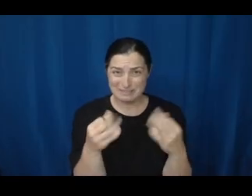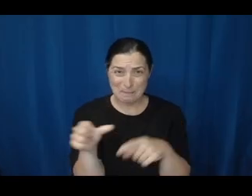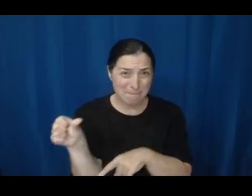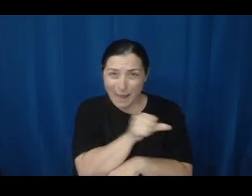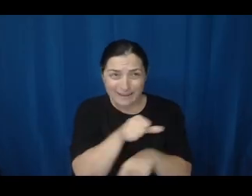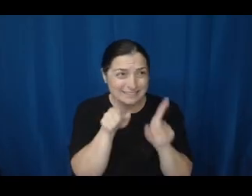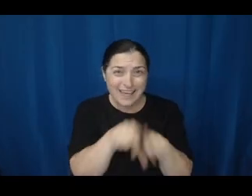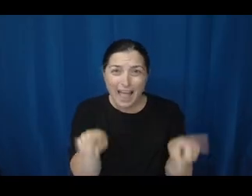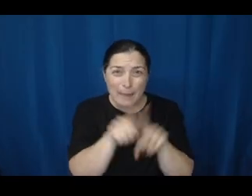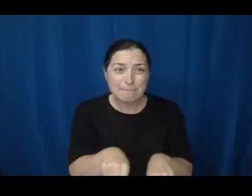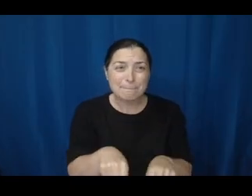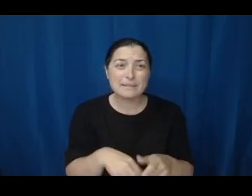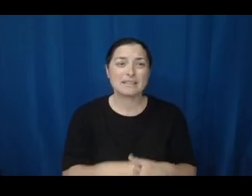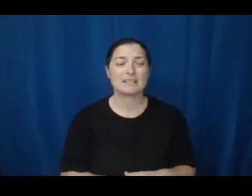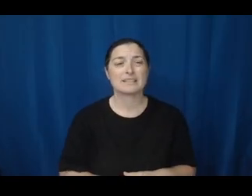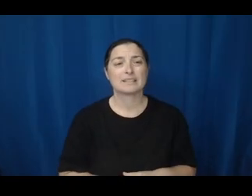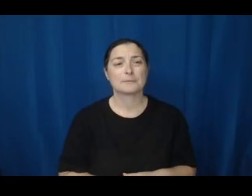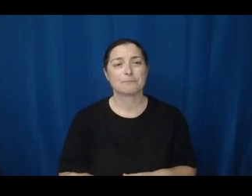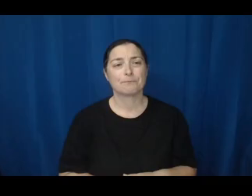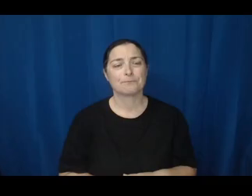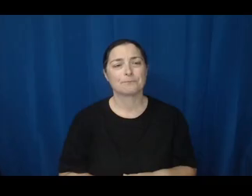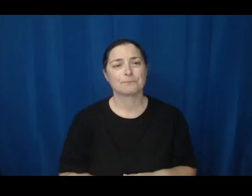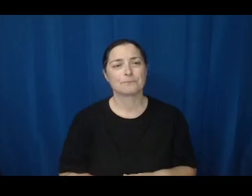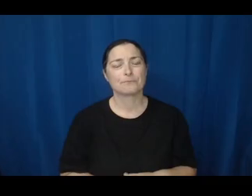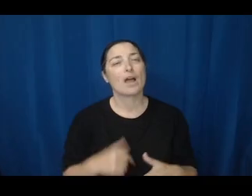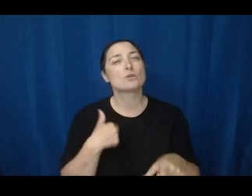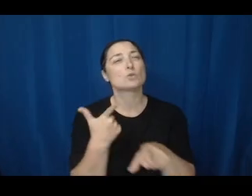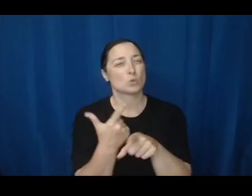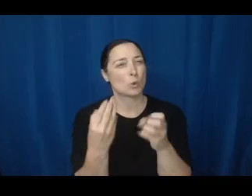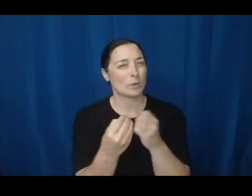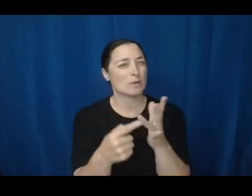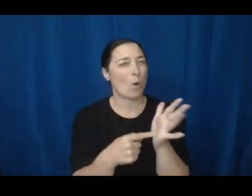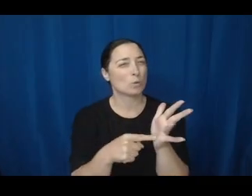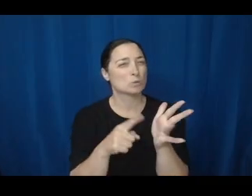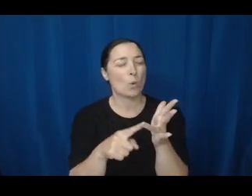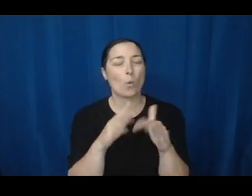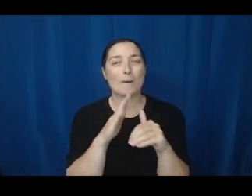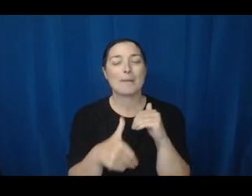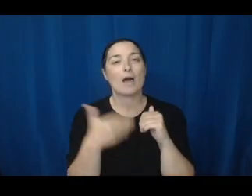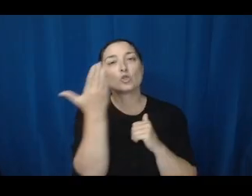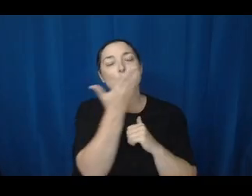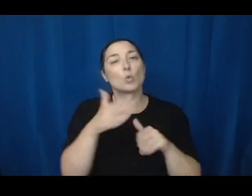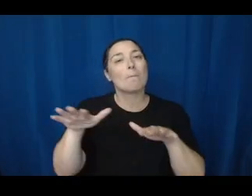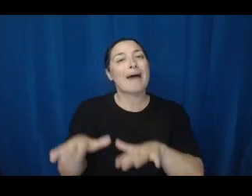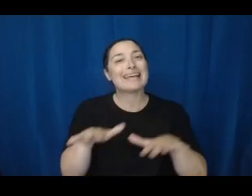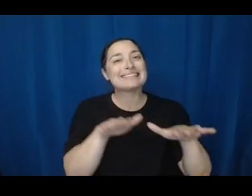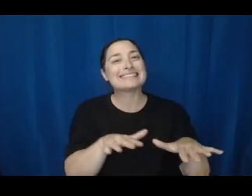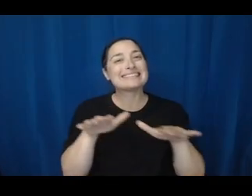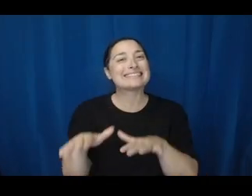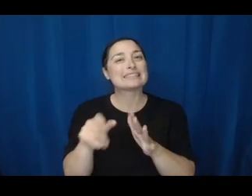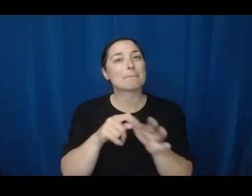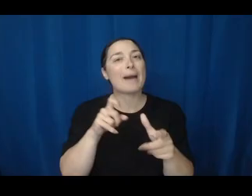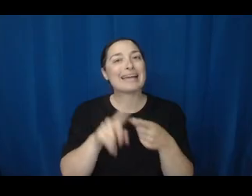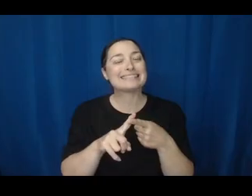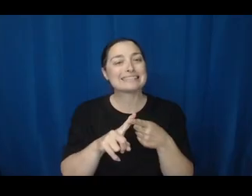Yeah, and from talking with Otto as well about the pace of school, it's just being a very fast regurgitation